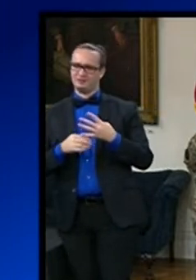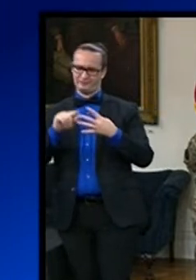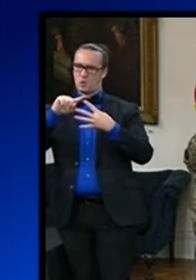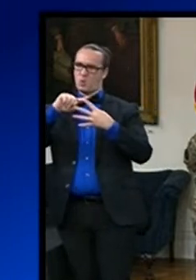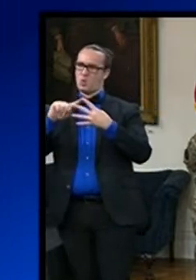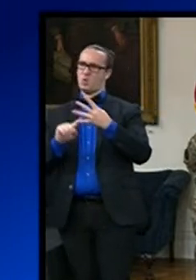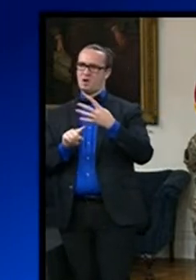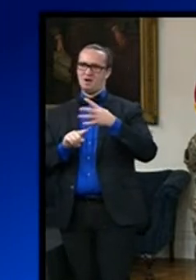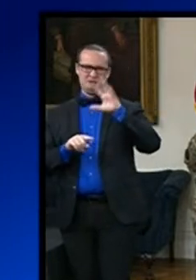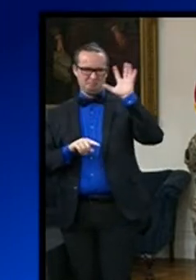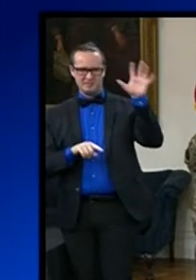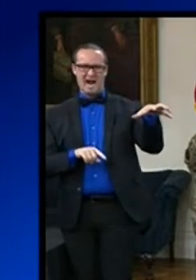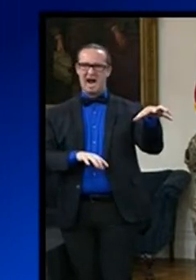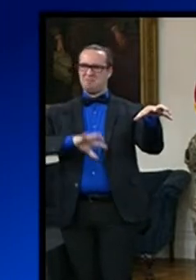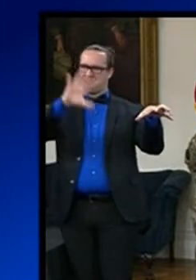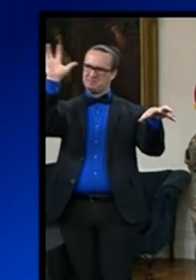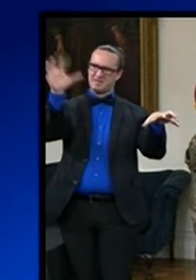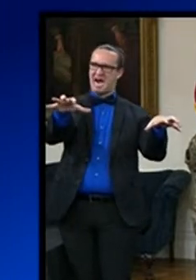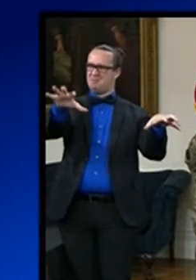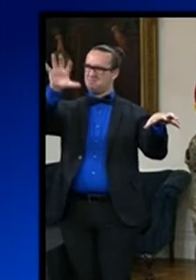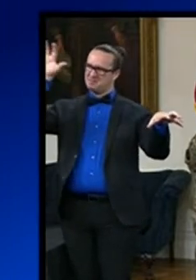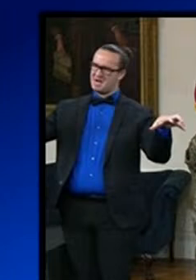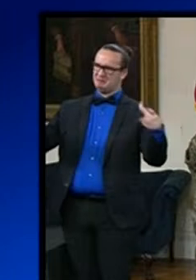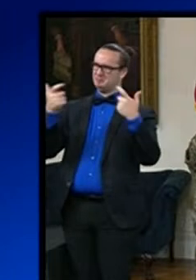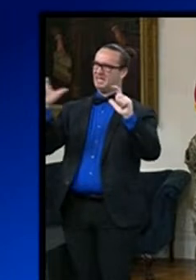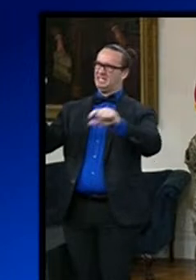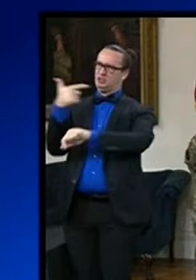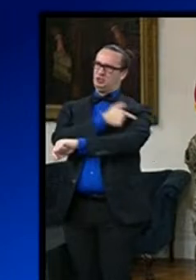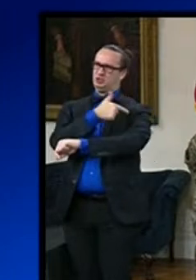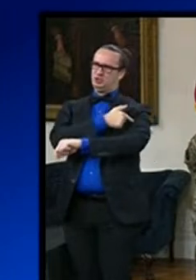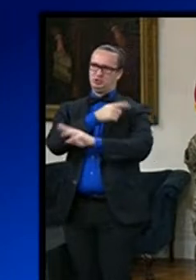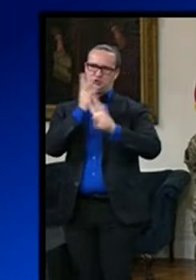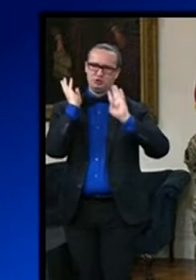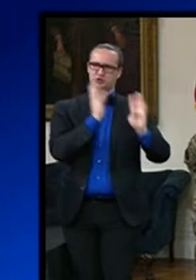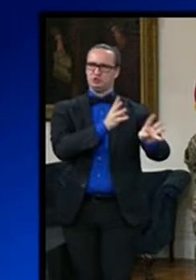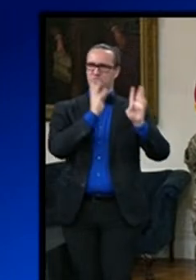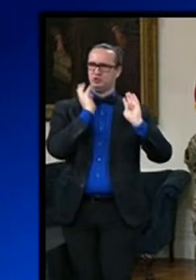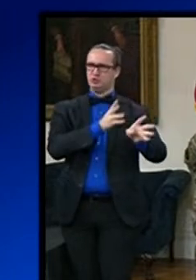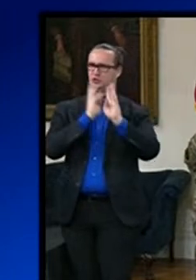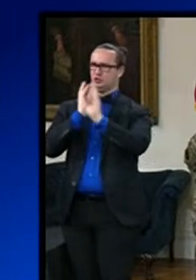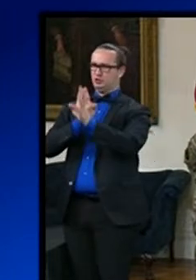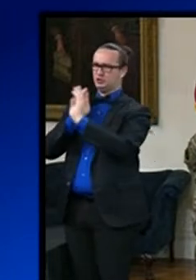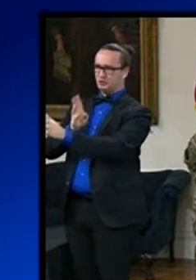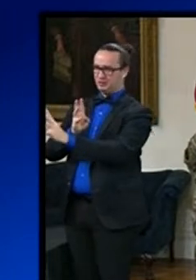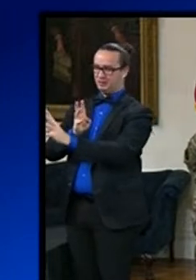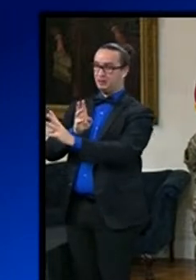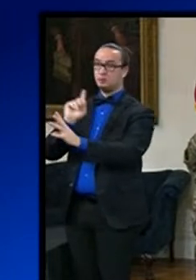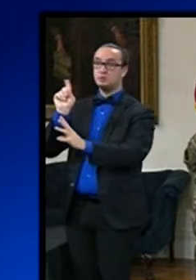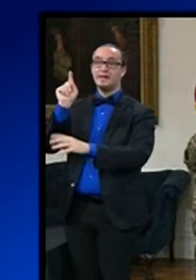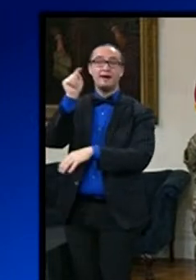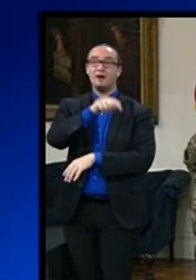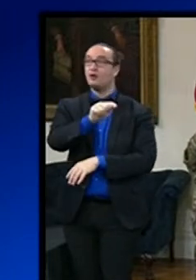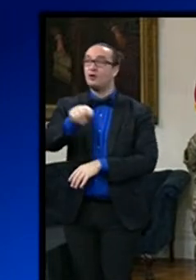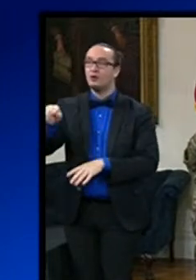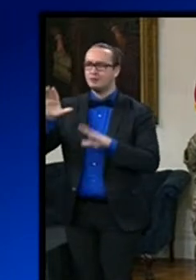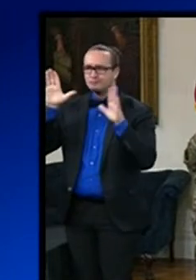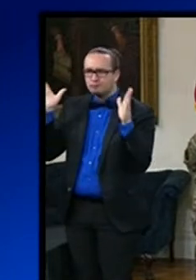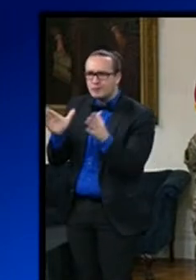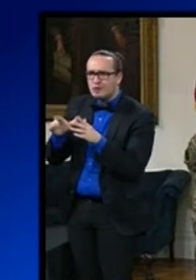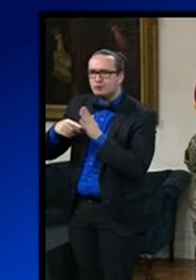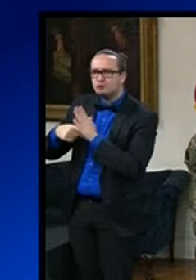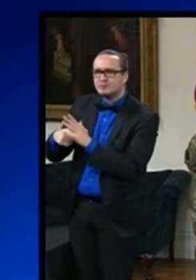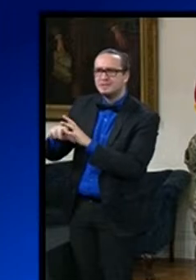in majority-minority jurisdictions, including Prince George's County, Charles County, and 2 in Baltimore